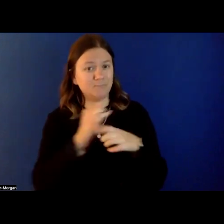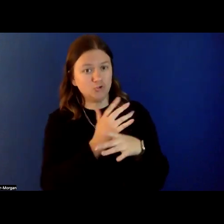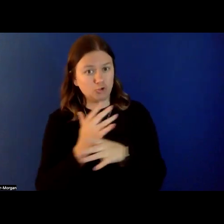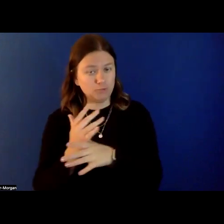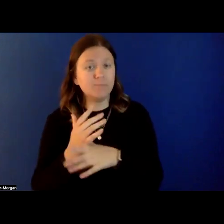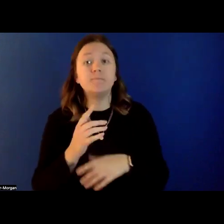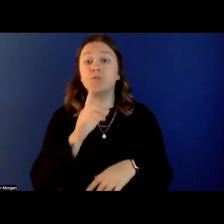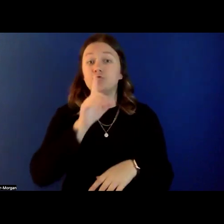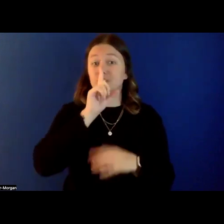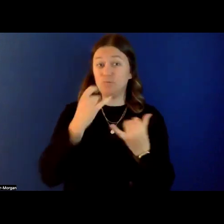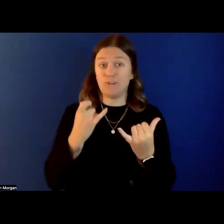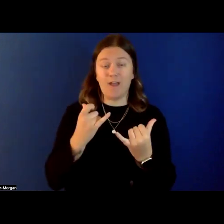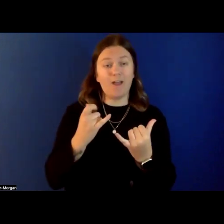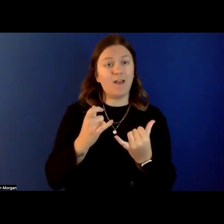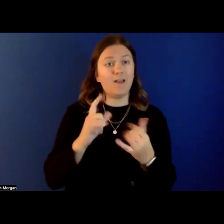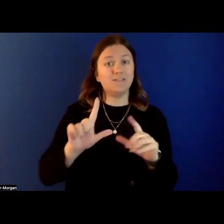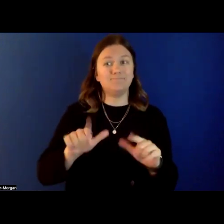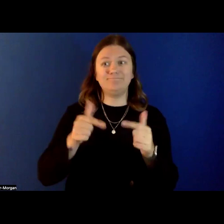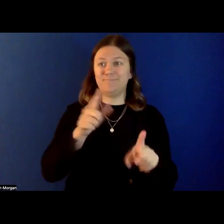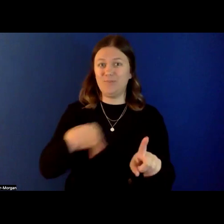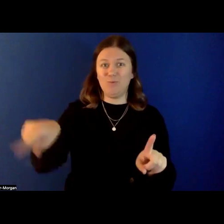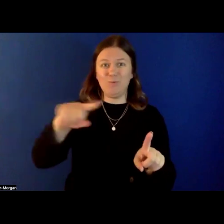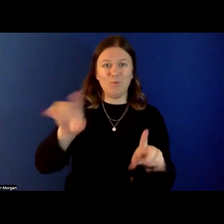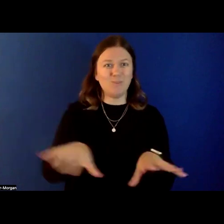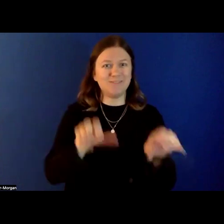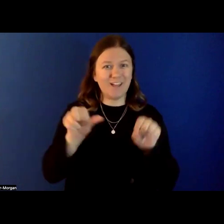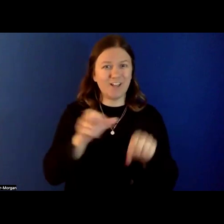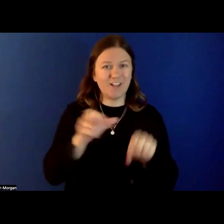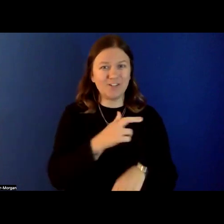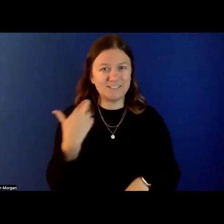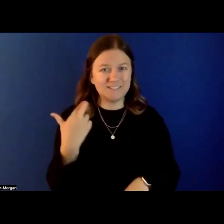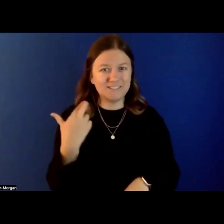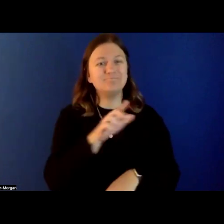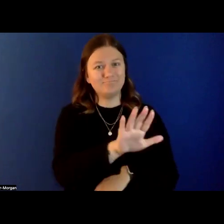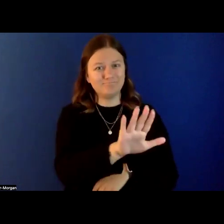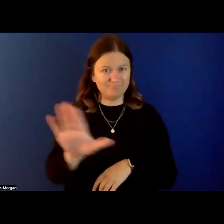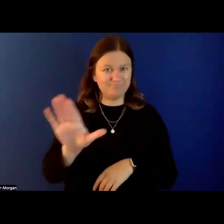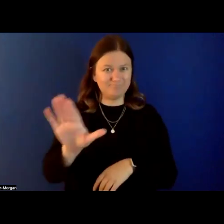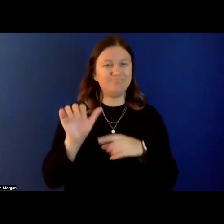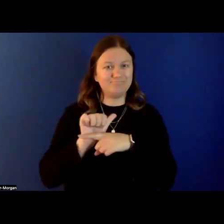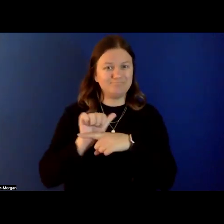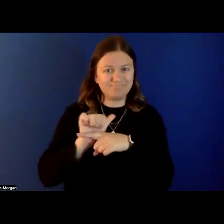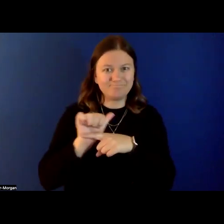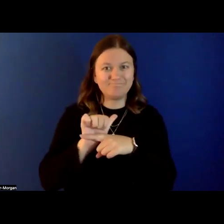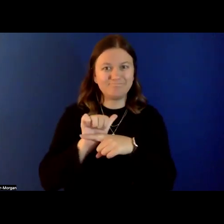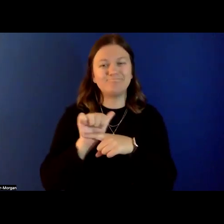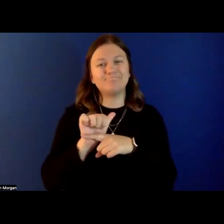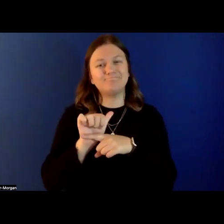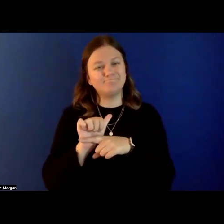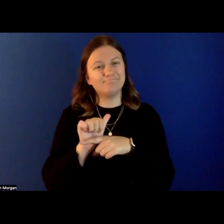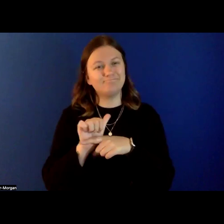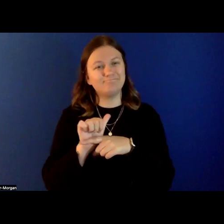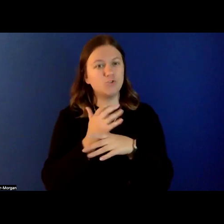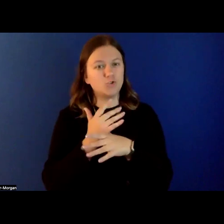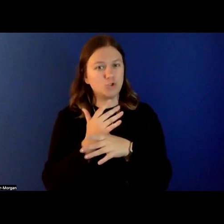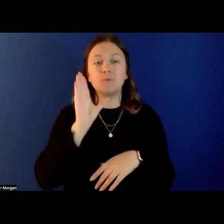about you, being a risk taker and you practicing some German. And it's going to be basic